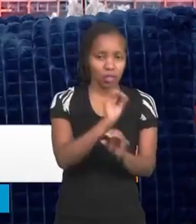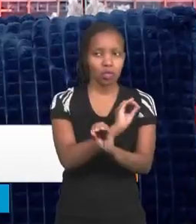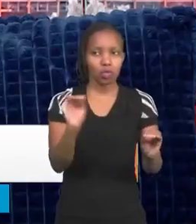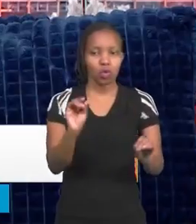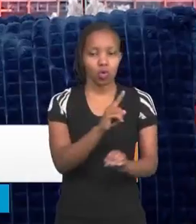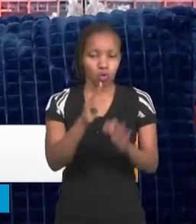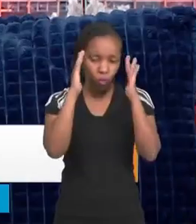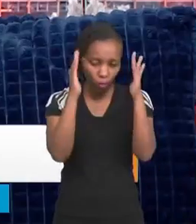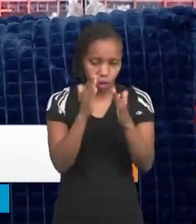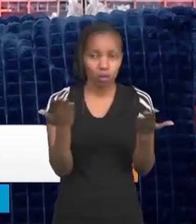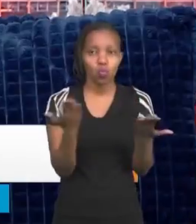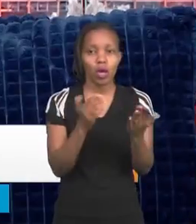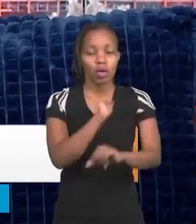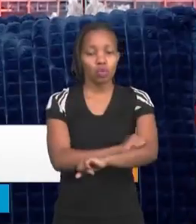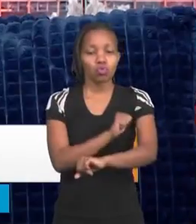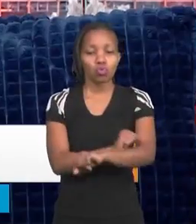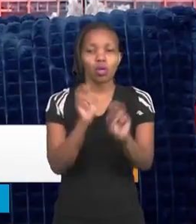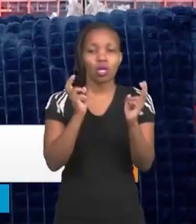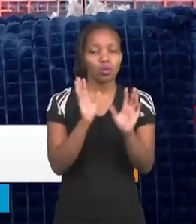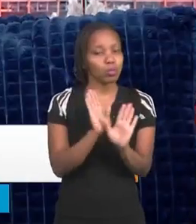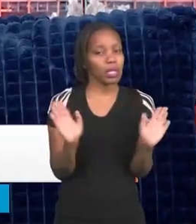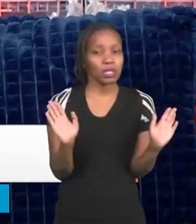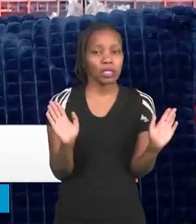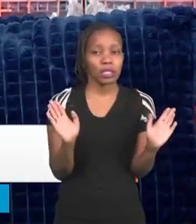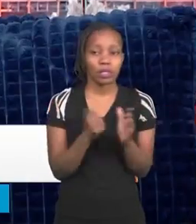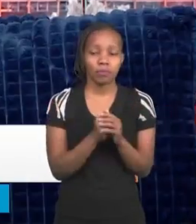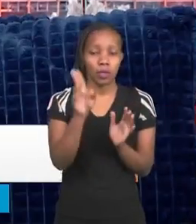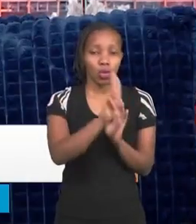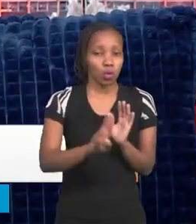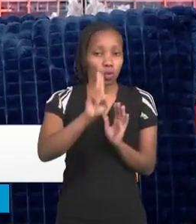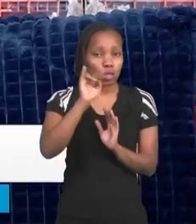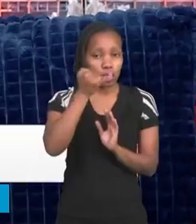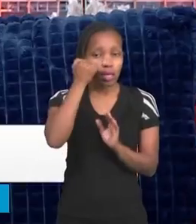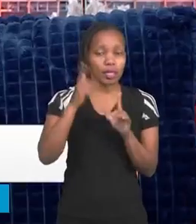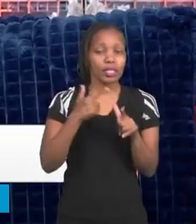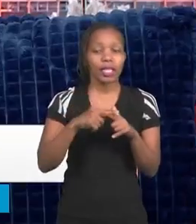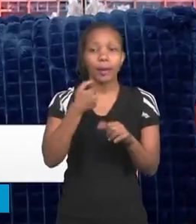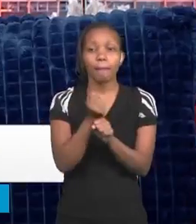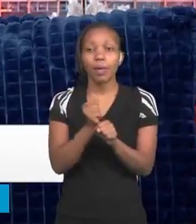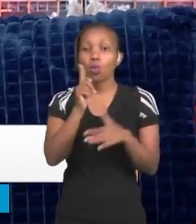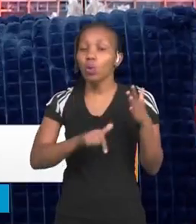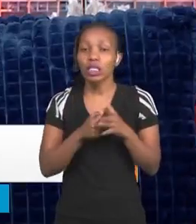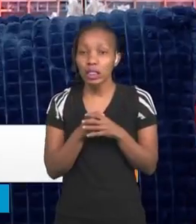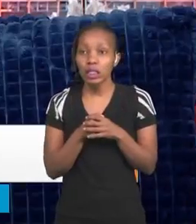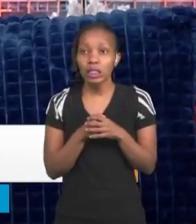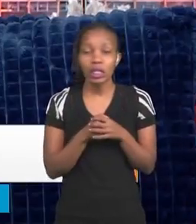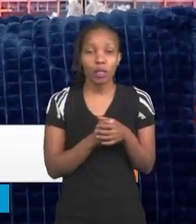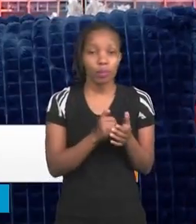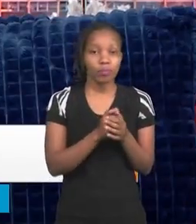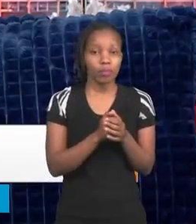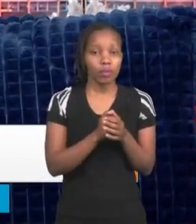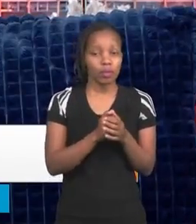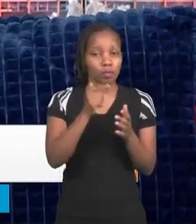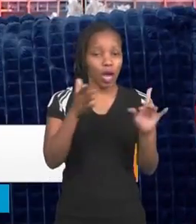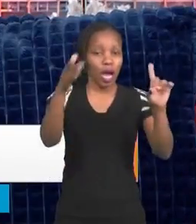supposed to focus on your academic issues. Absolutely. Yeah. So using drugs will lead to low academic